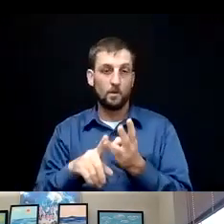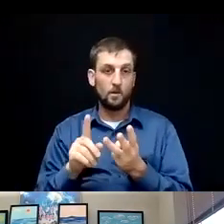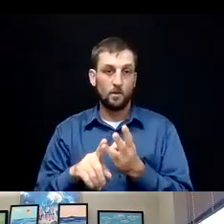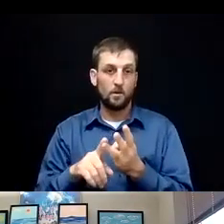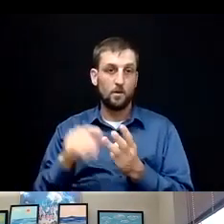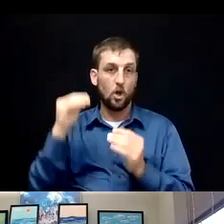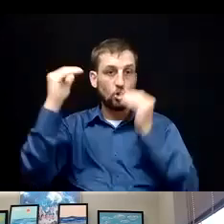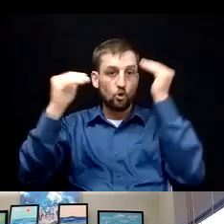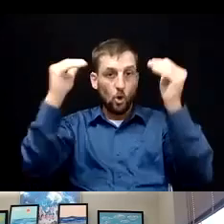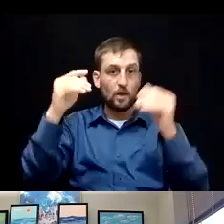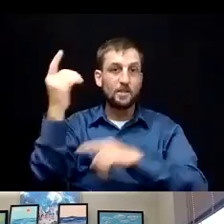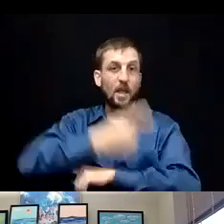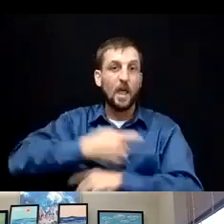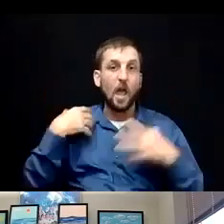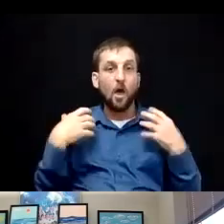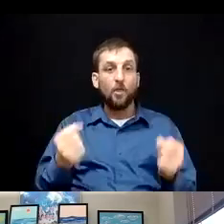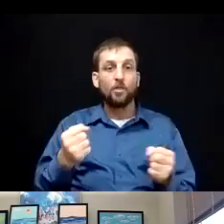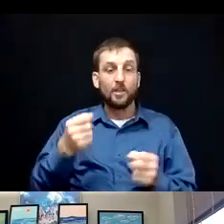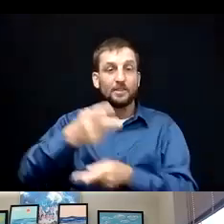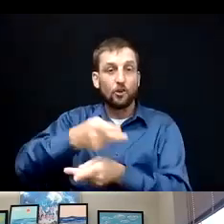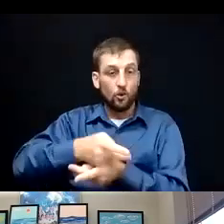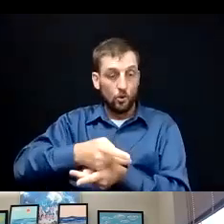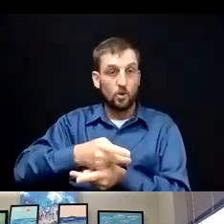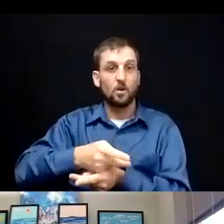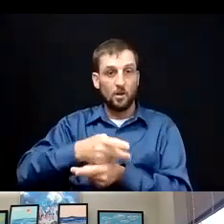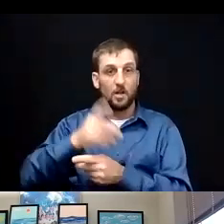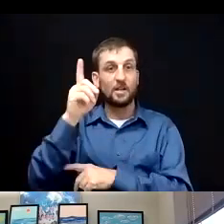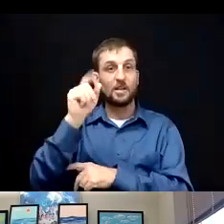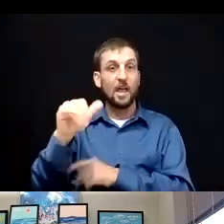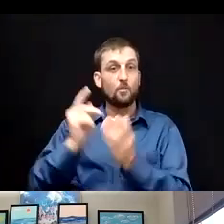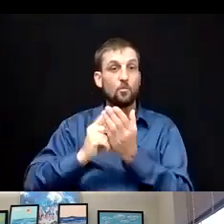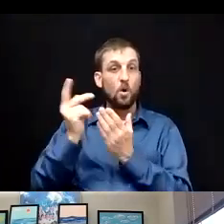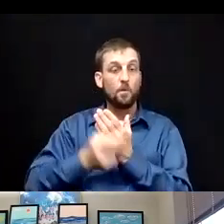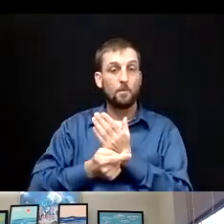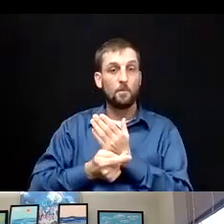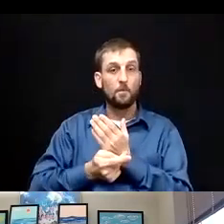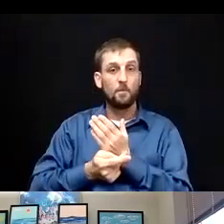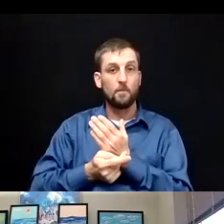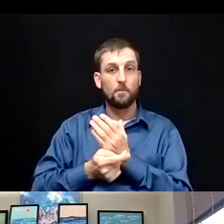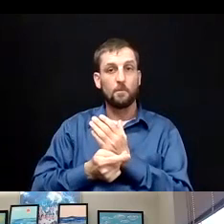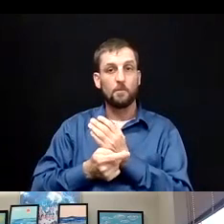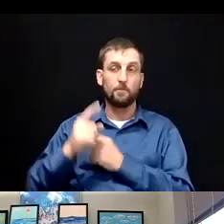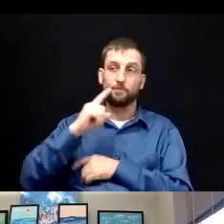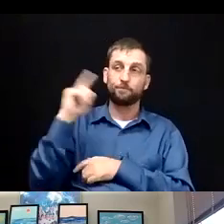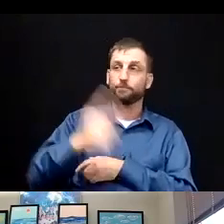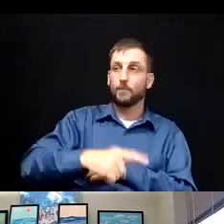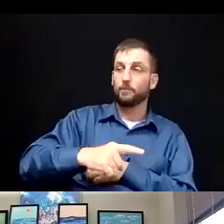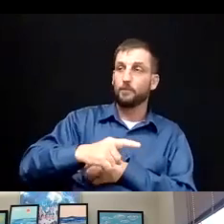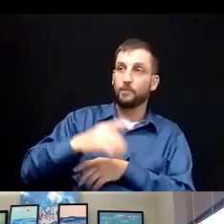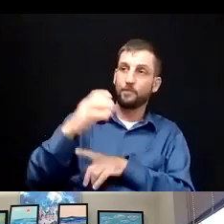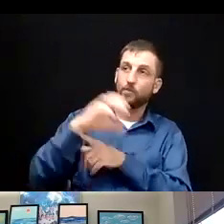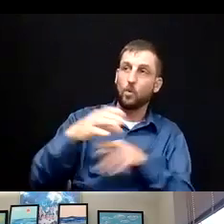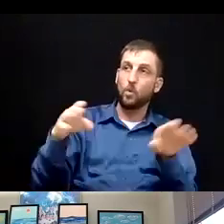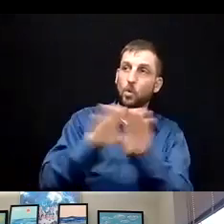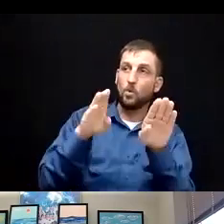day healthcare centers, all of our day programs are under a mandatory closure at this point as well. So for those folks who